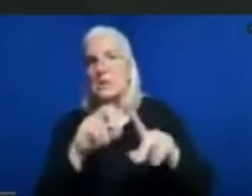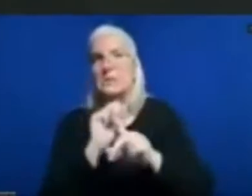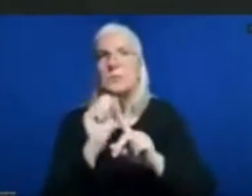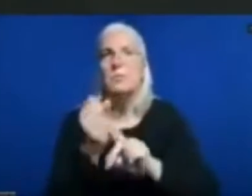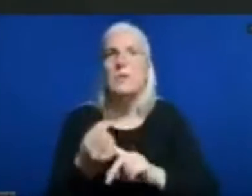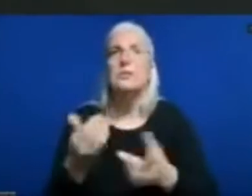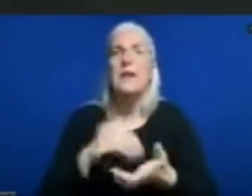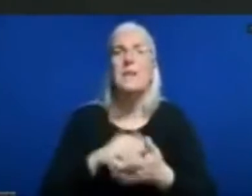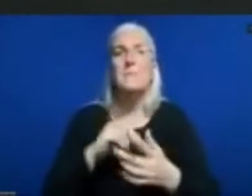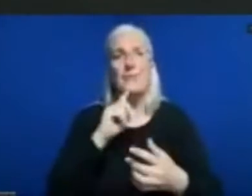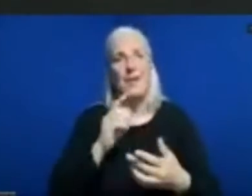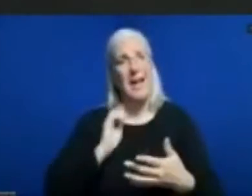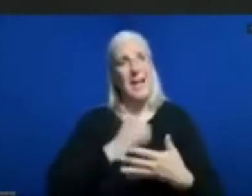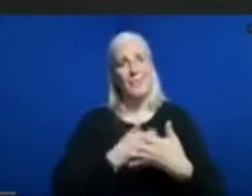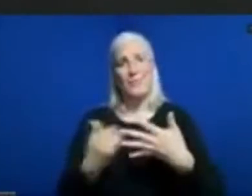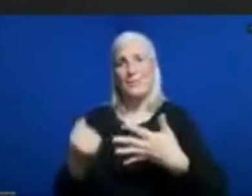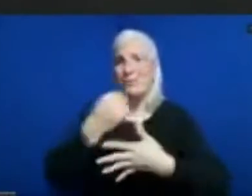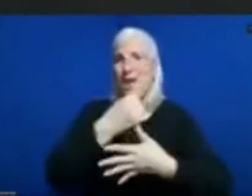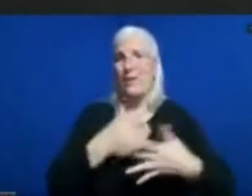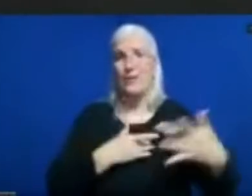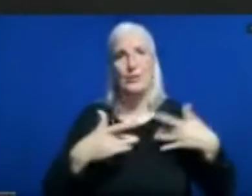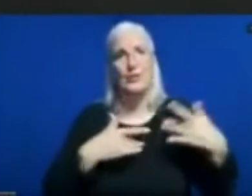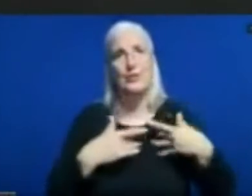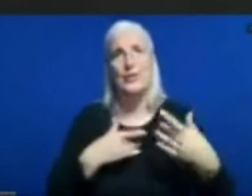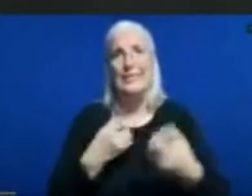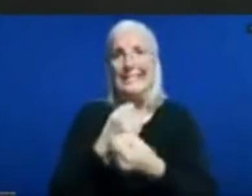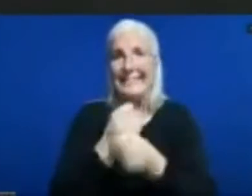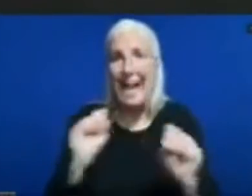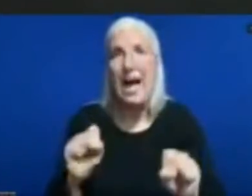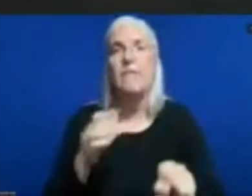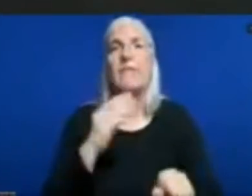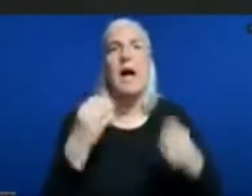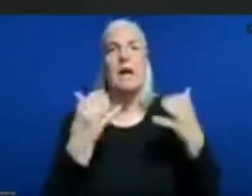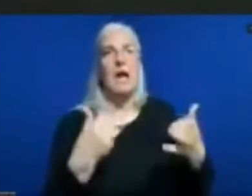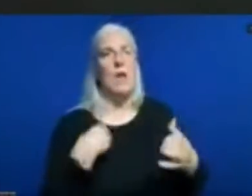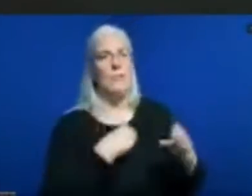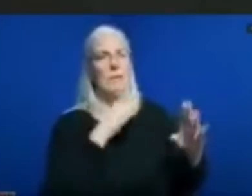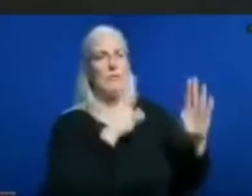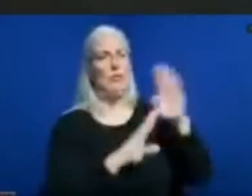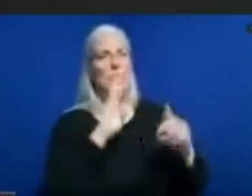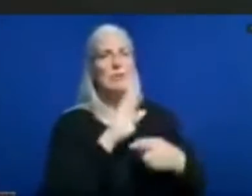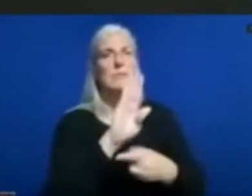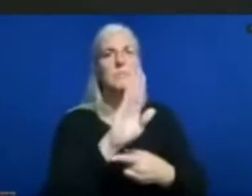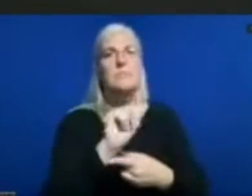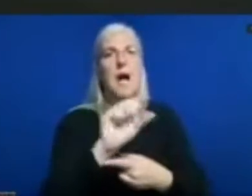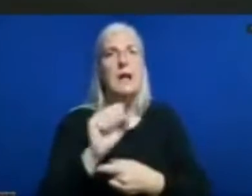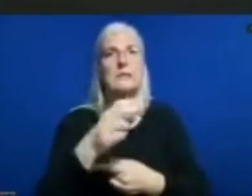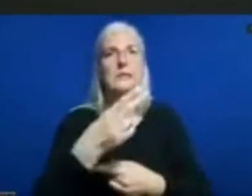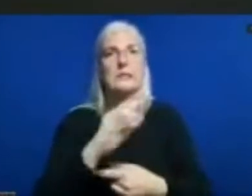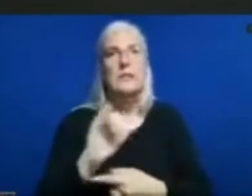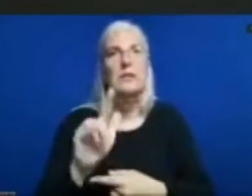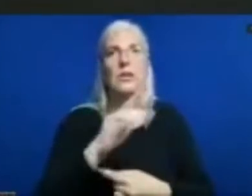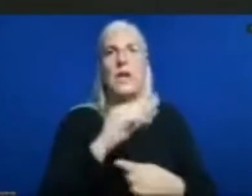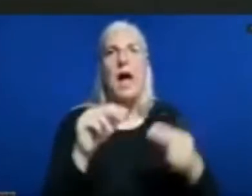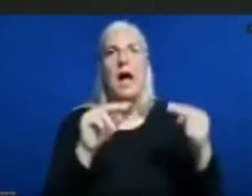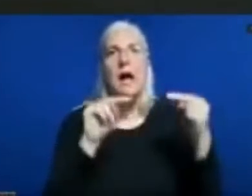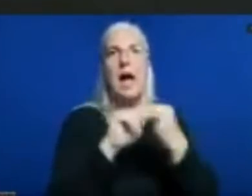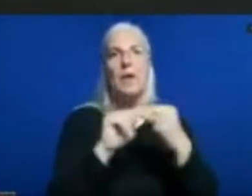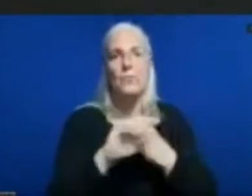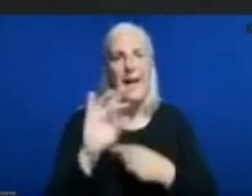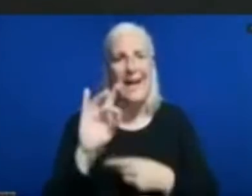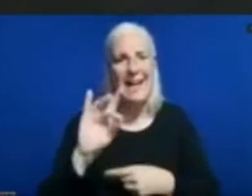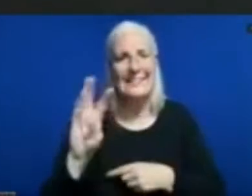Road 826 on the west side of Highway 395. And that's that primary. That's all that